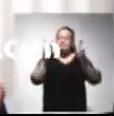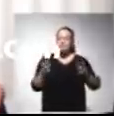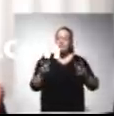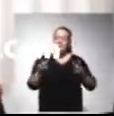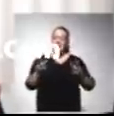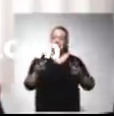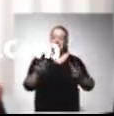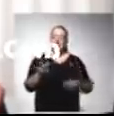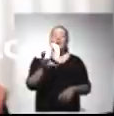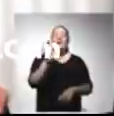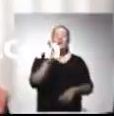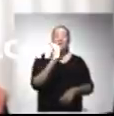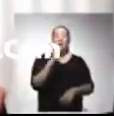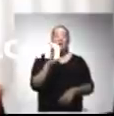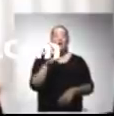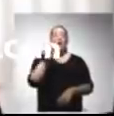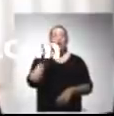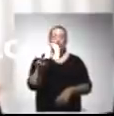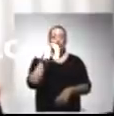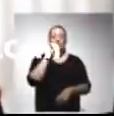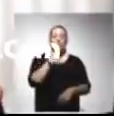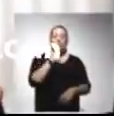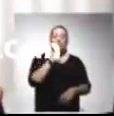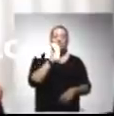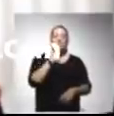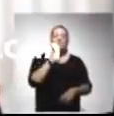week? Very accelerated solar winds. They're hitting